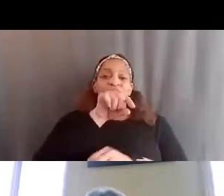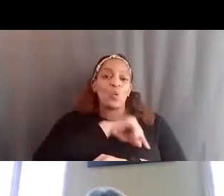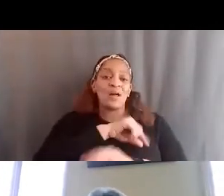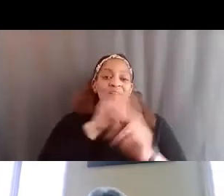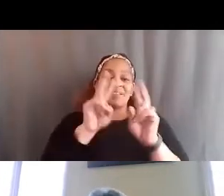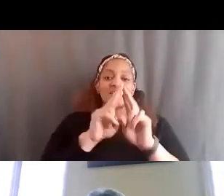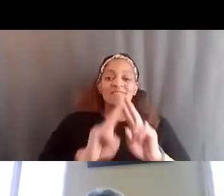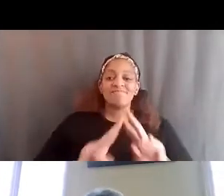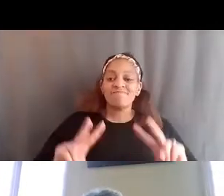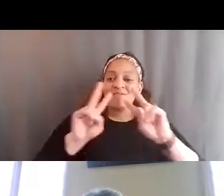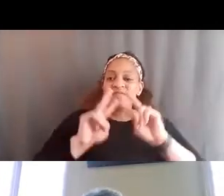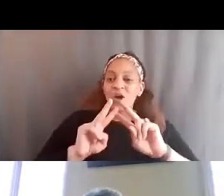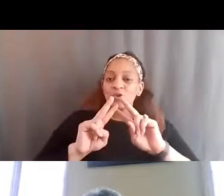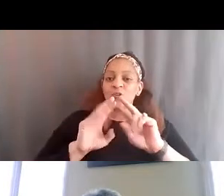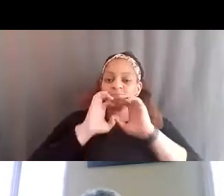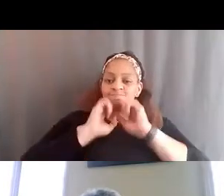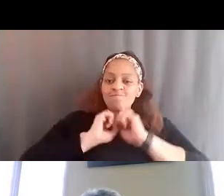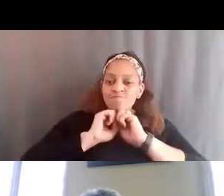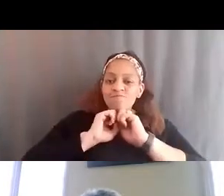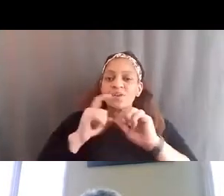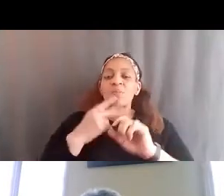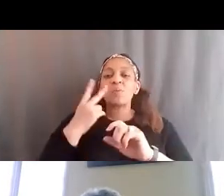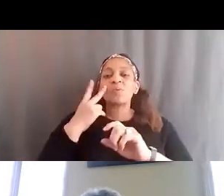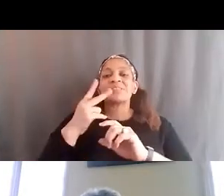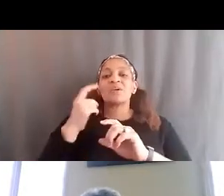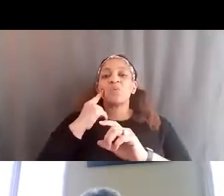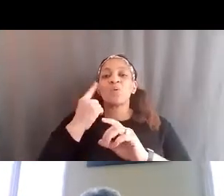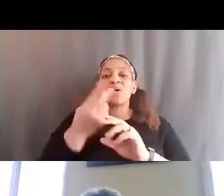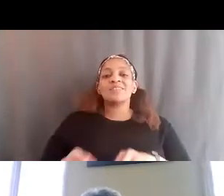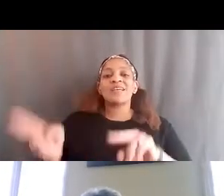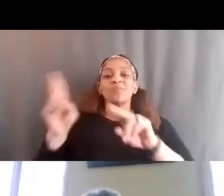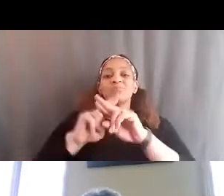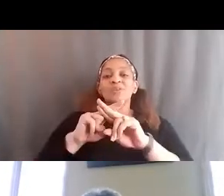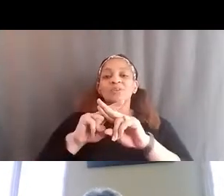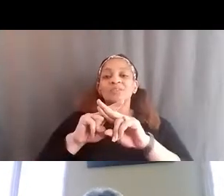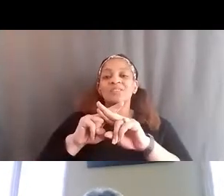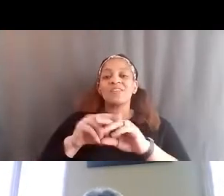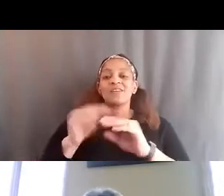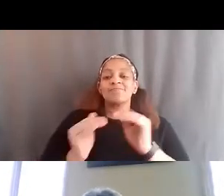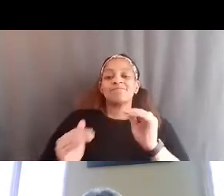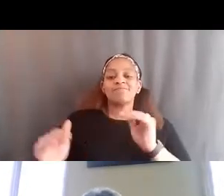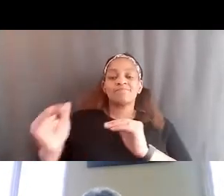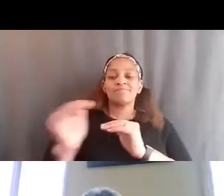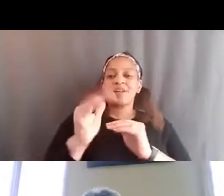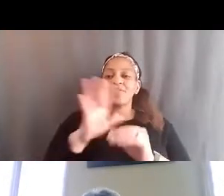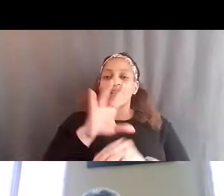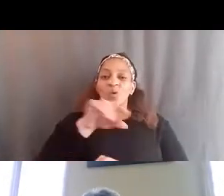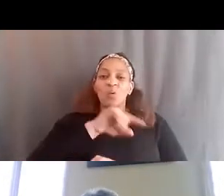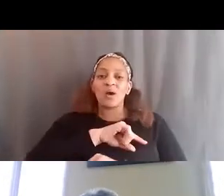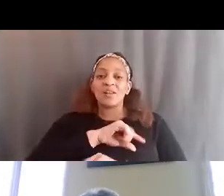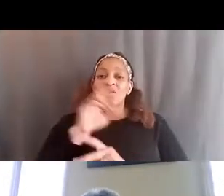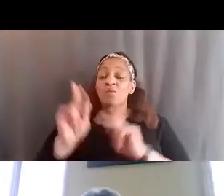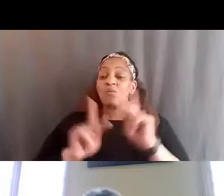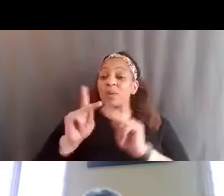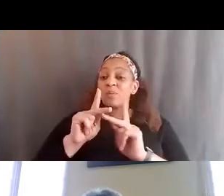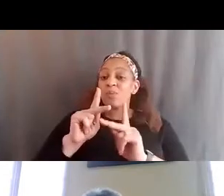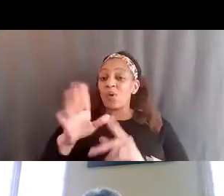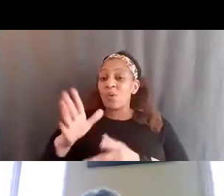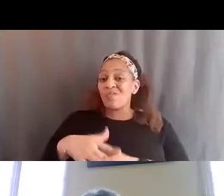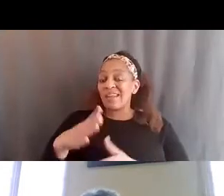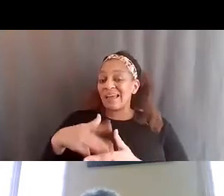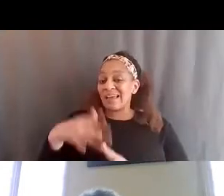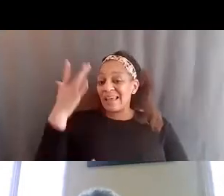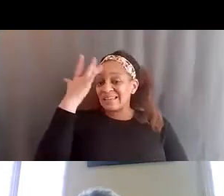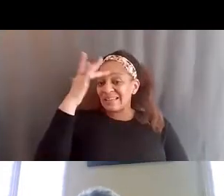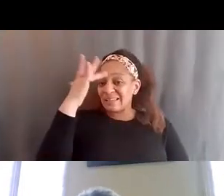at advancing value and quality for people with intellectual disabilities. And they said moving